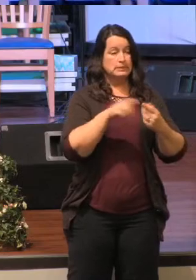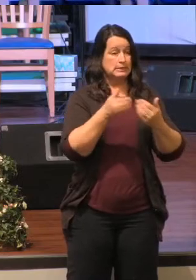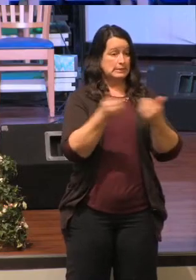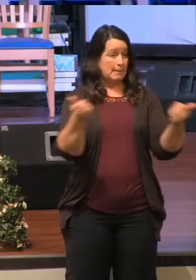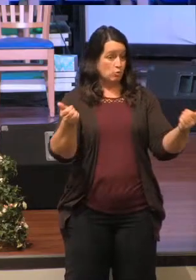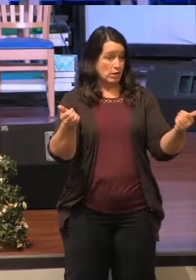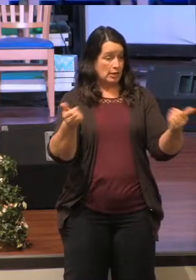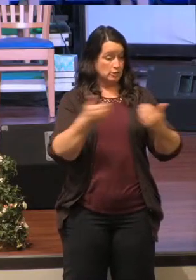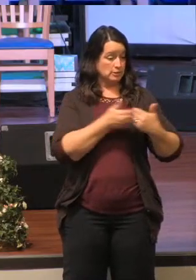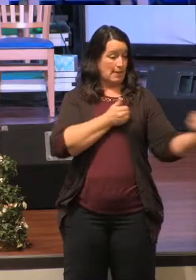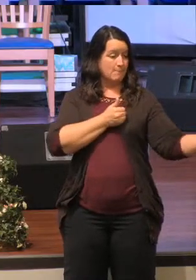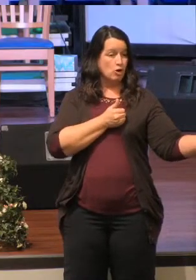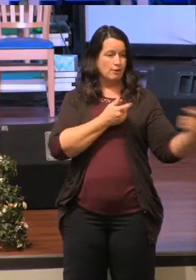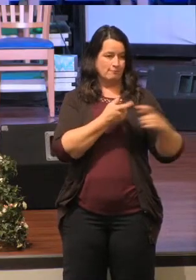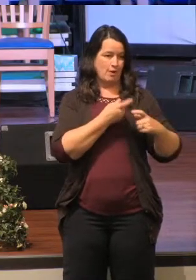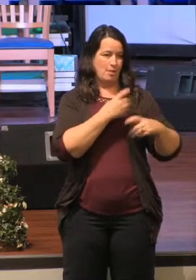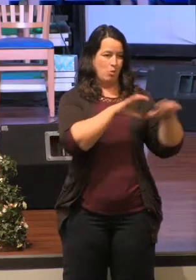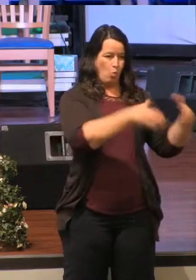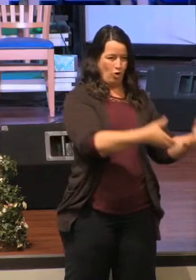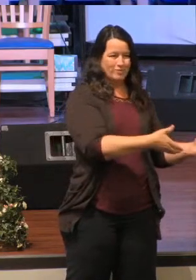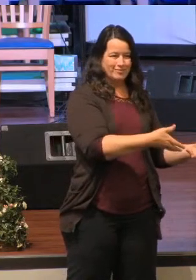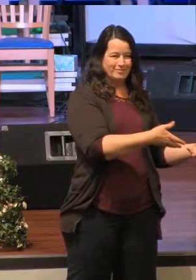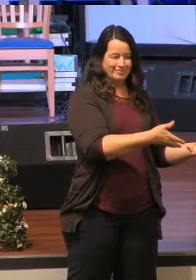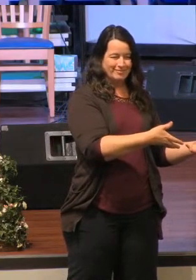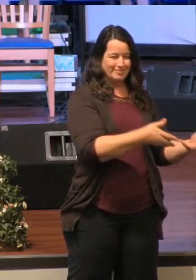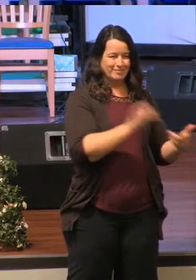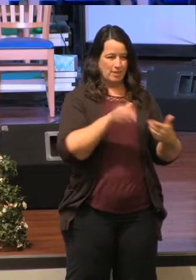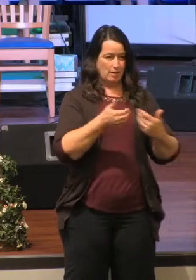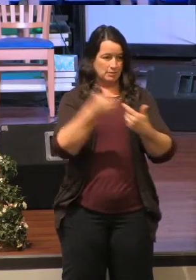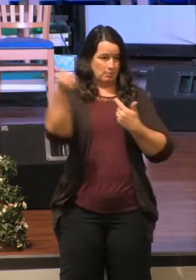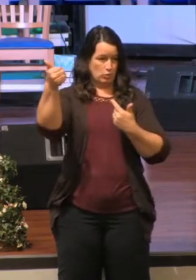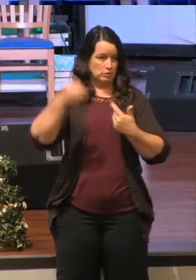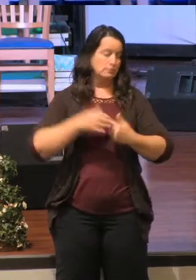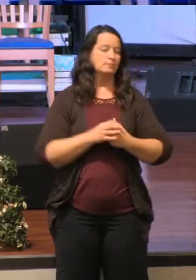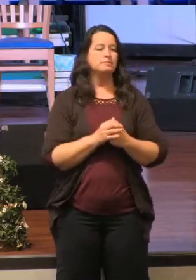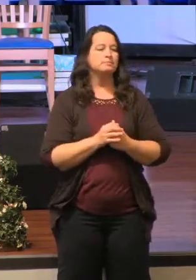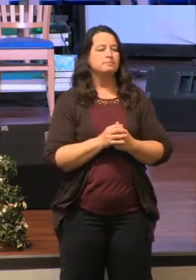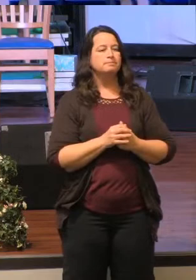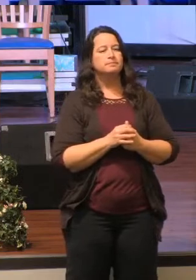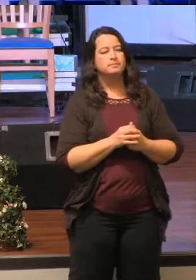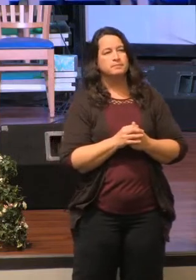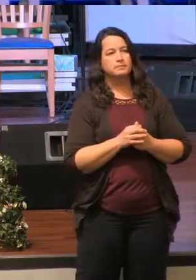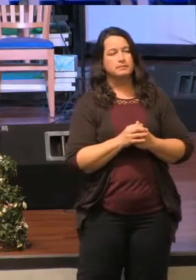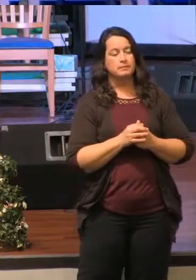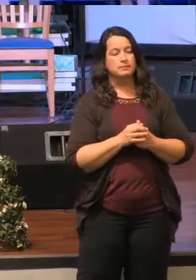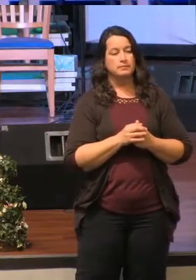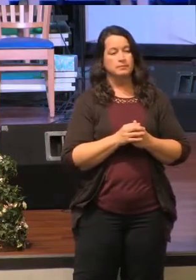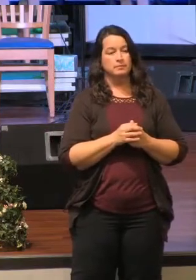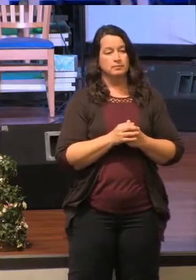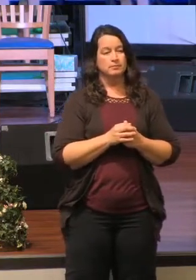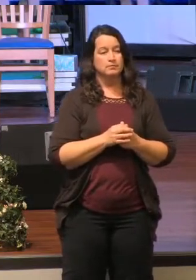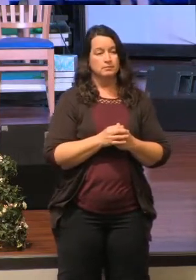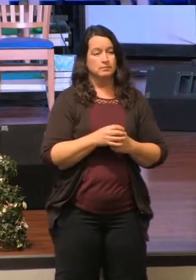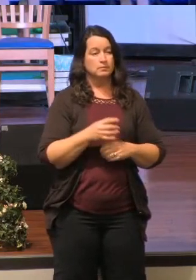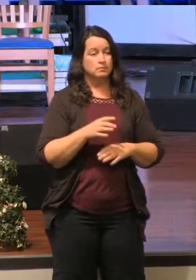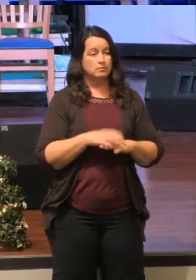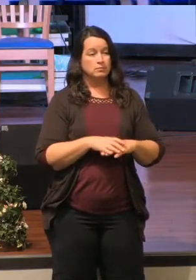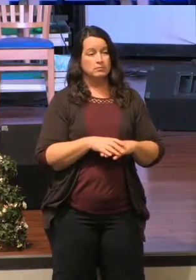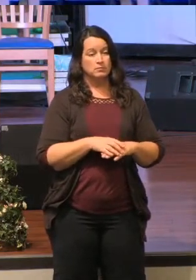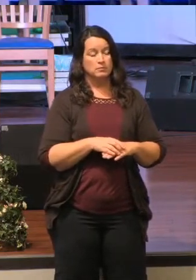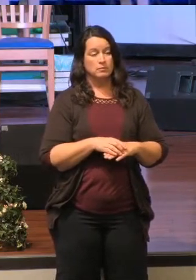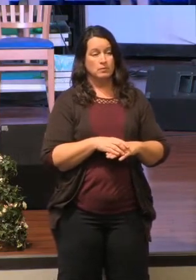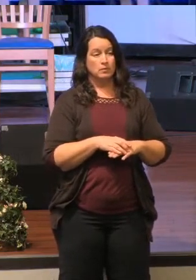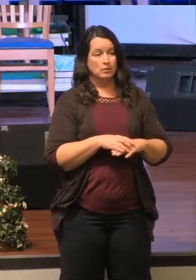the concept is all over the text. Dear ones, we've been called out of the world. And that's why